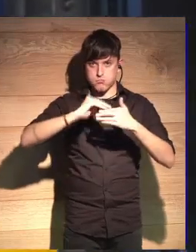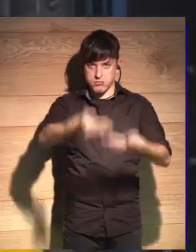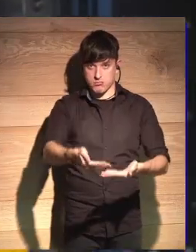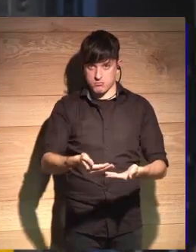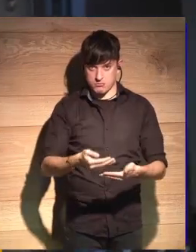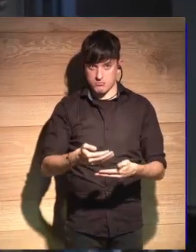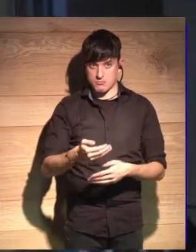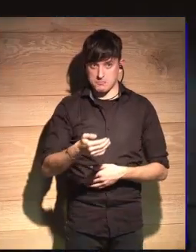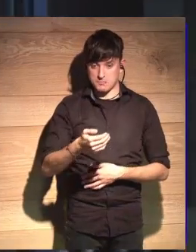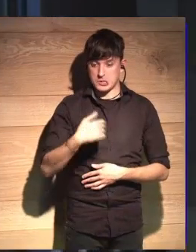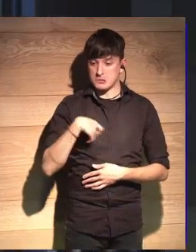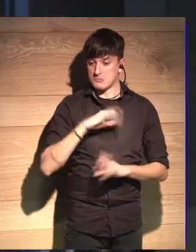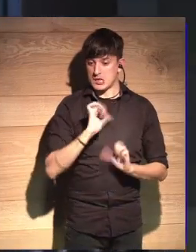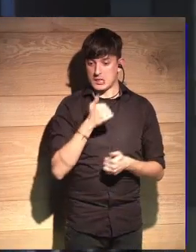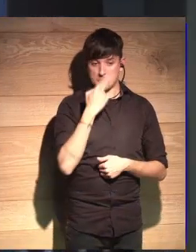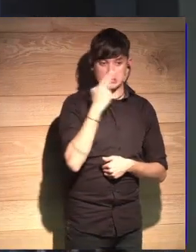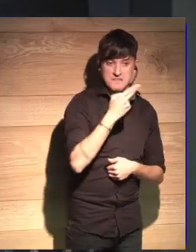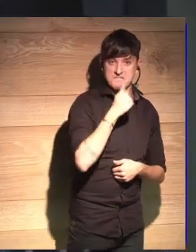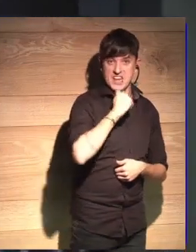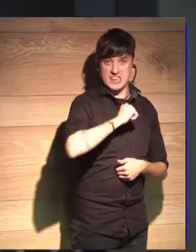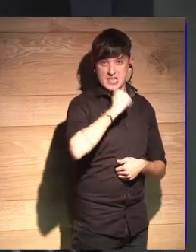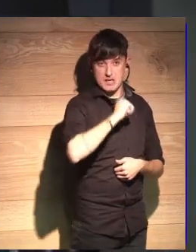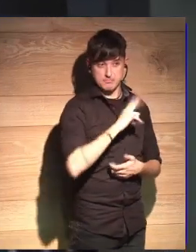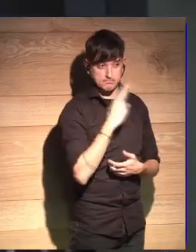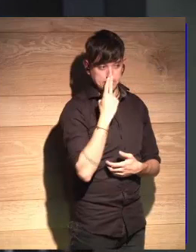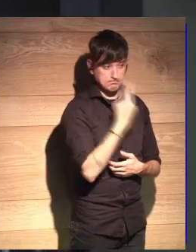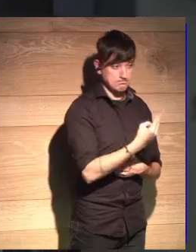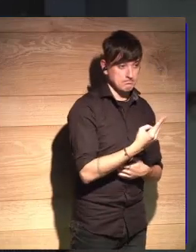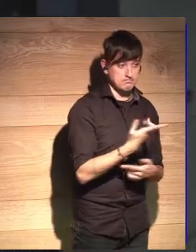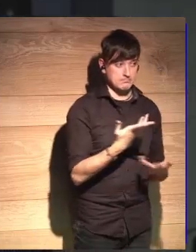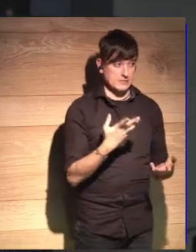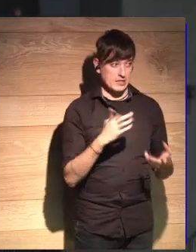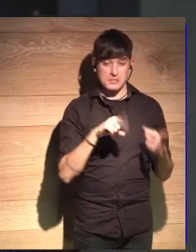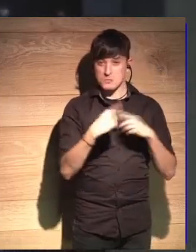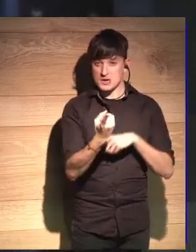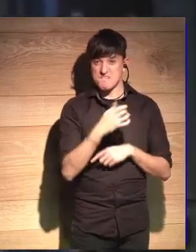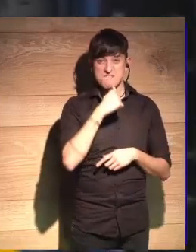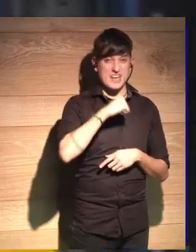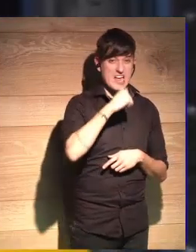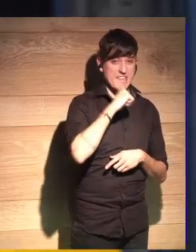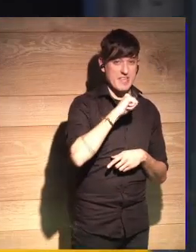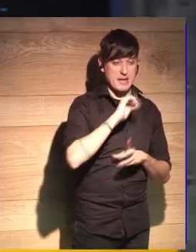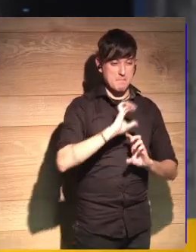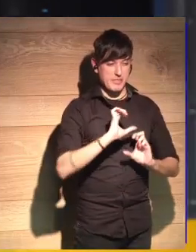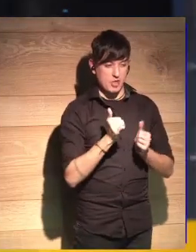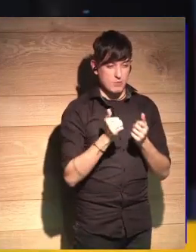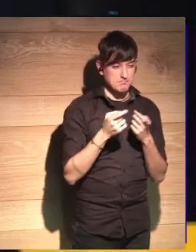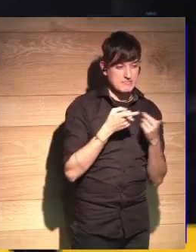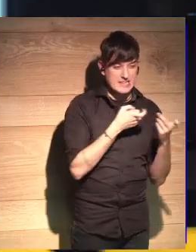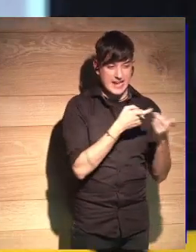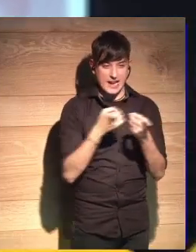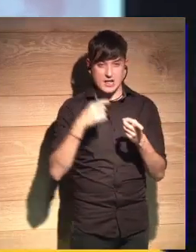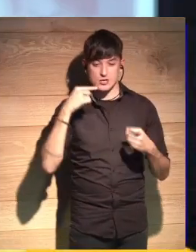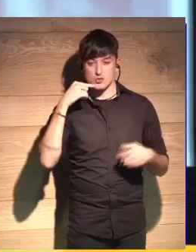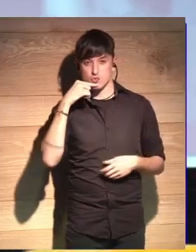visit Finland after Finland's winter war against the Soviet Union. I've